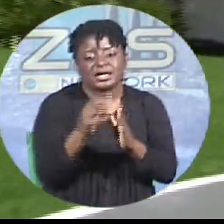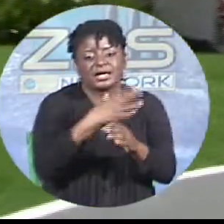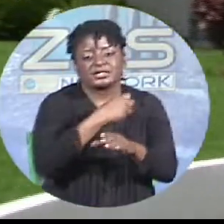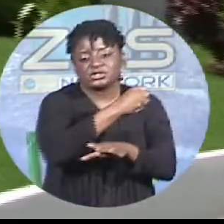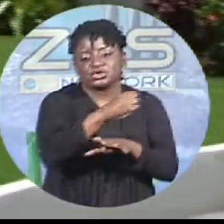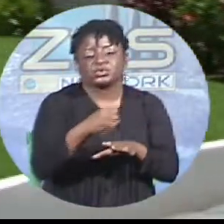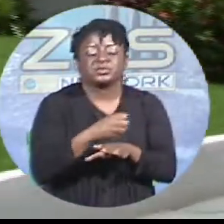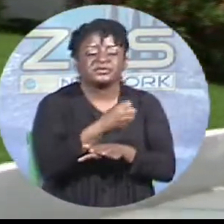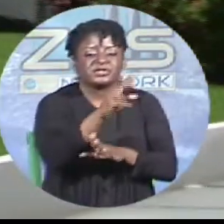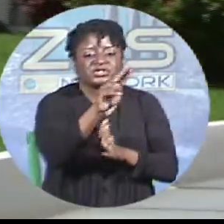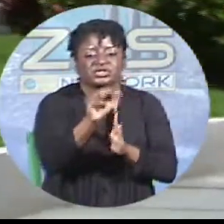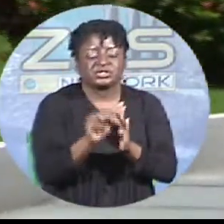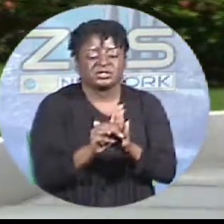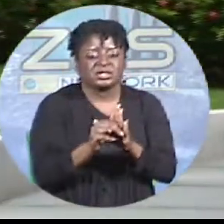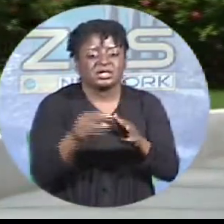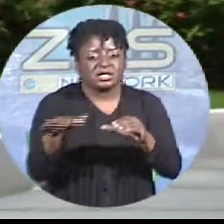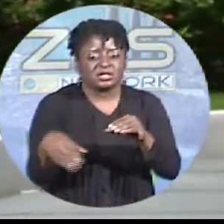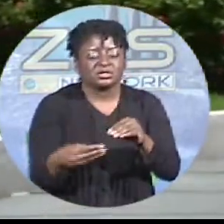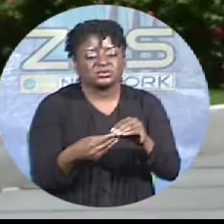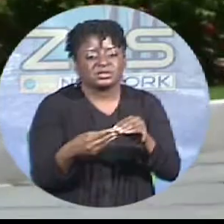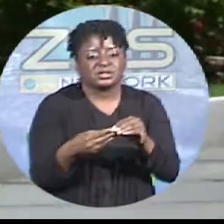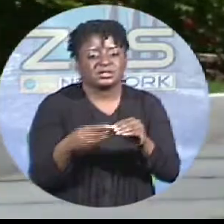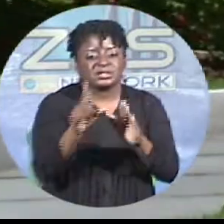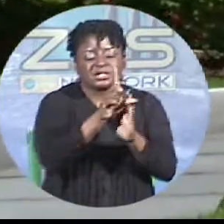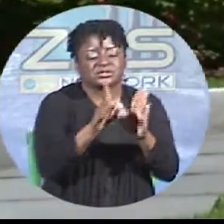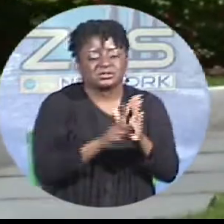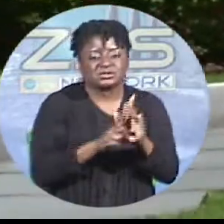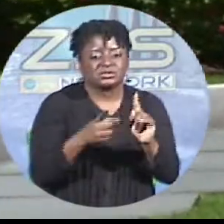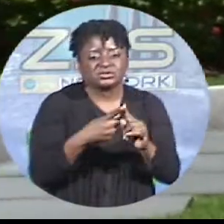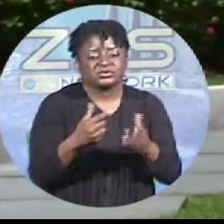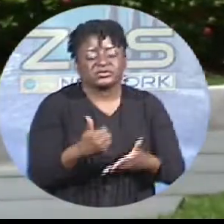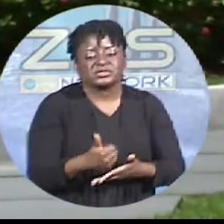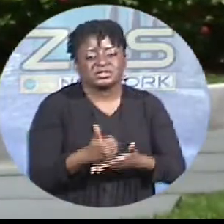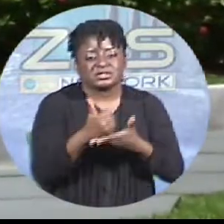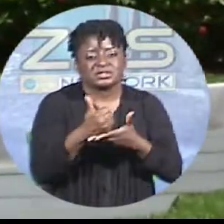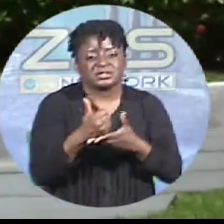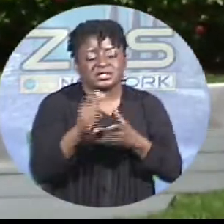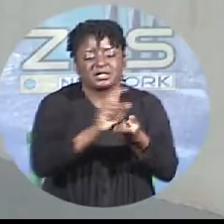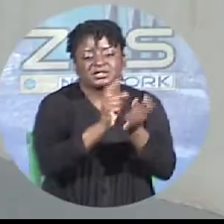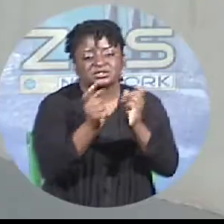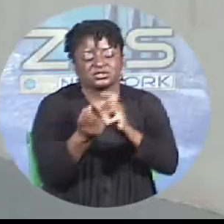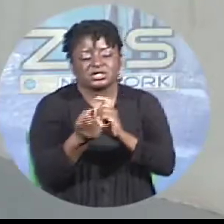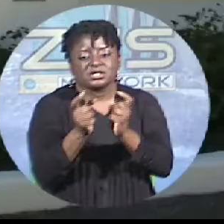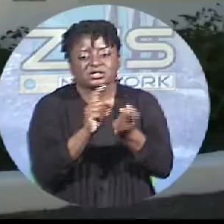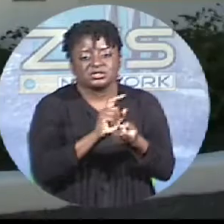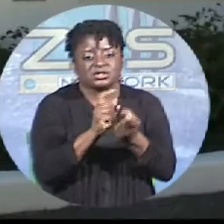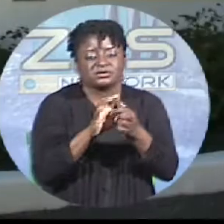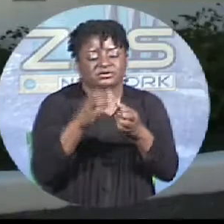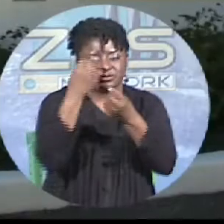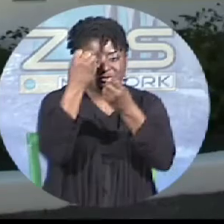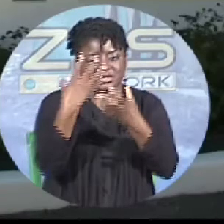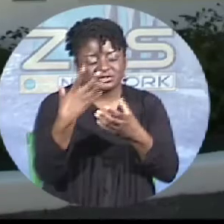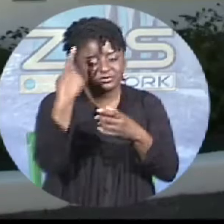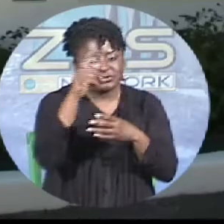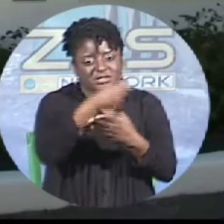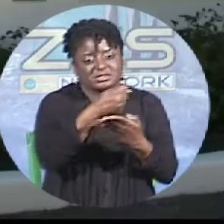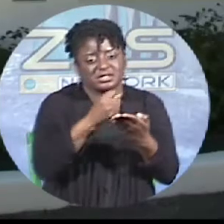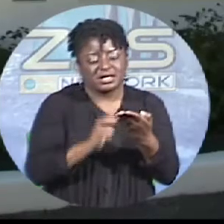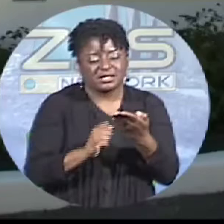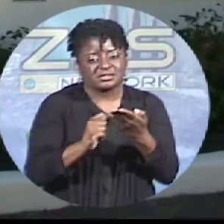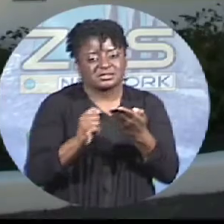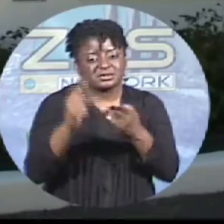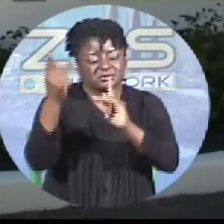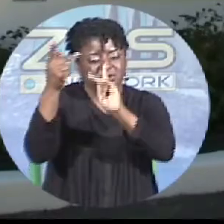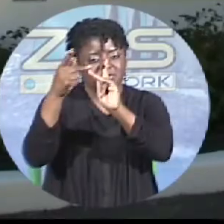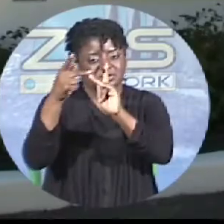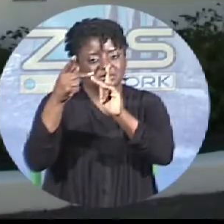This would also include legislation to facilitate the exchange of information for tax purposes in a manner that has the